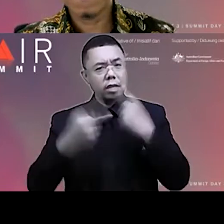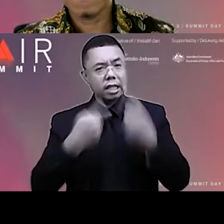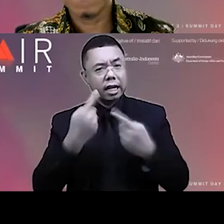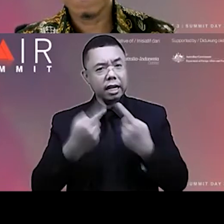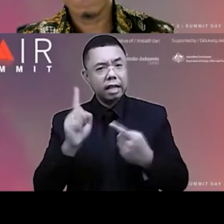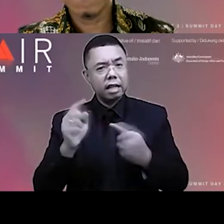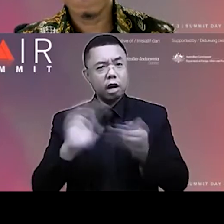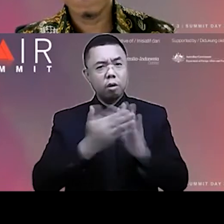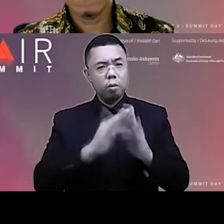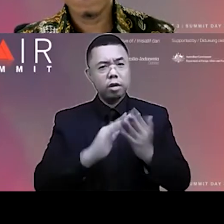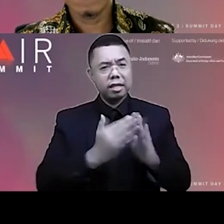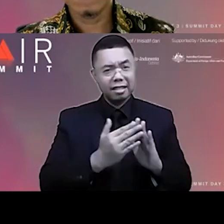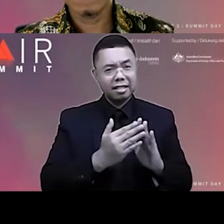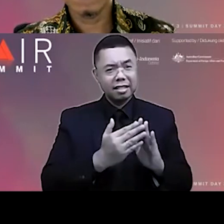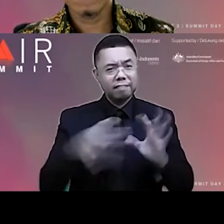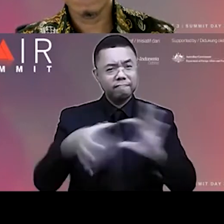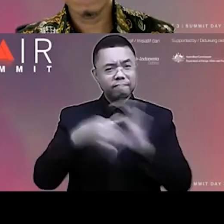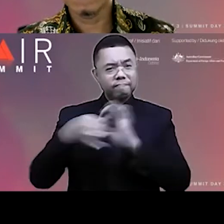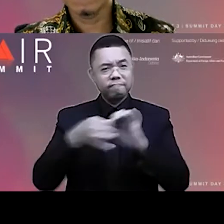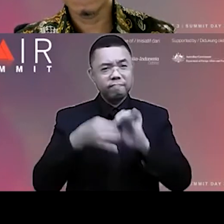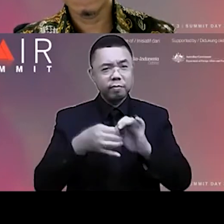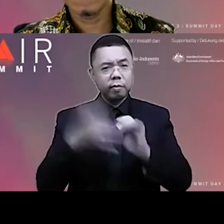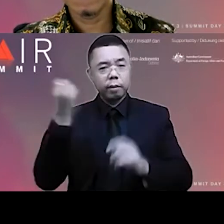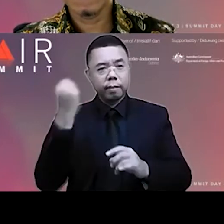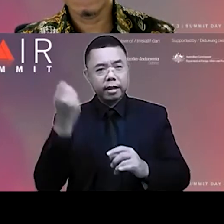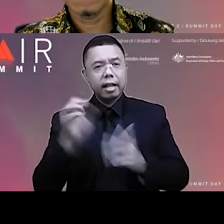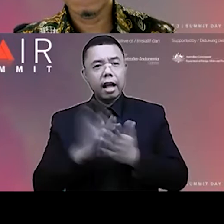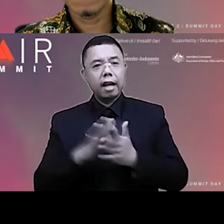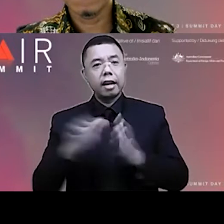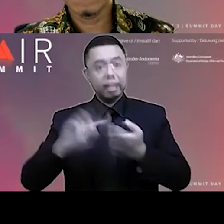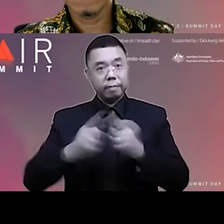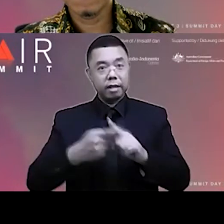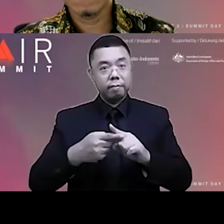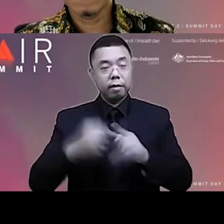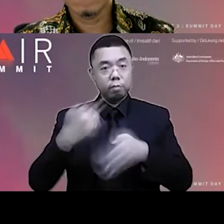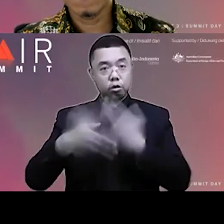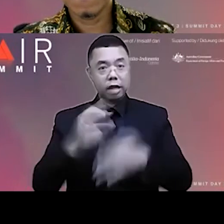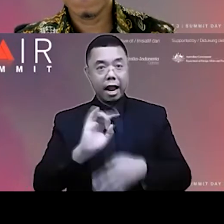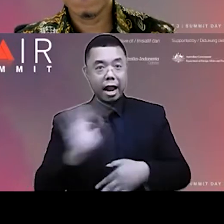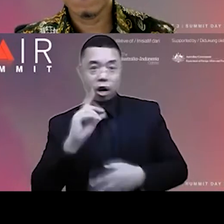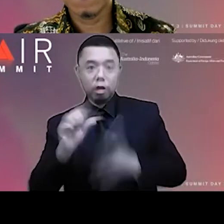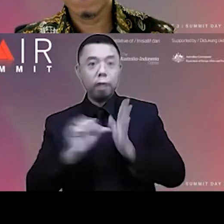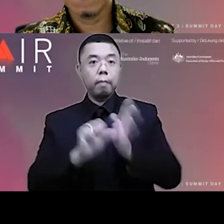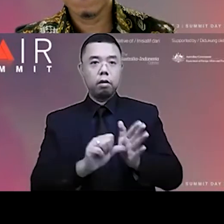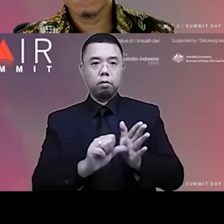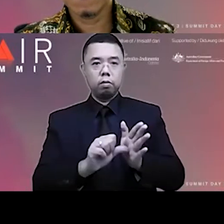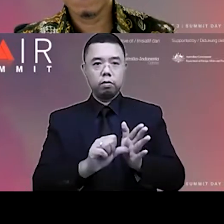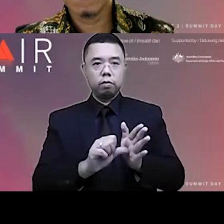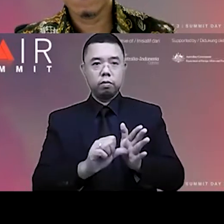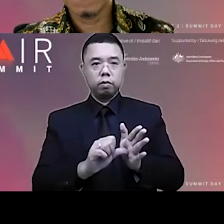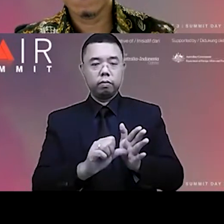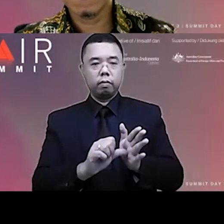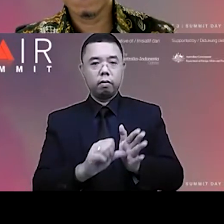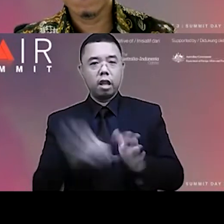other partners to help the tourism industry pick up from a very difficult